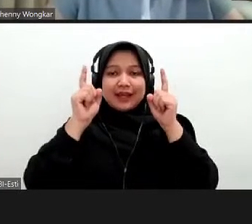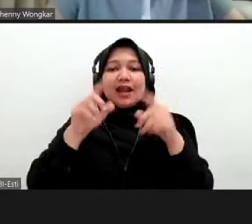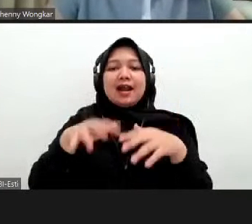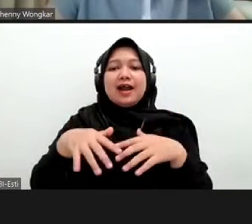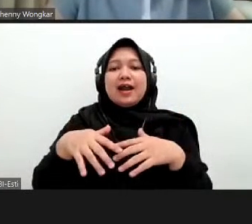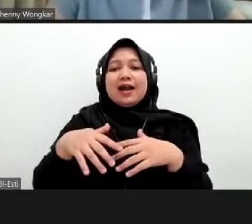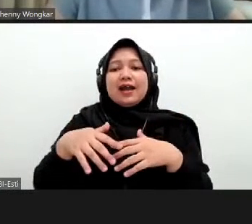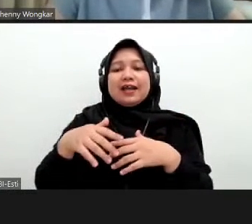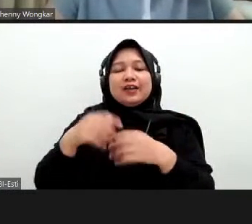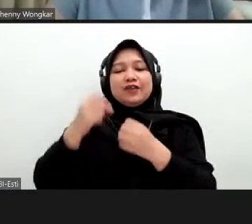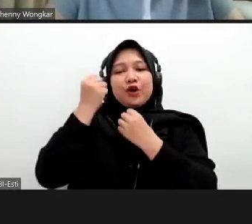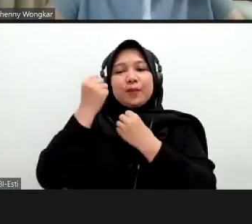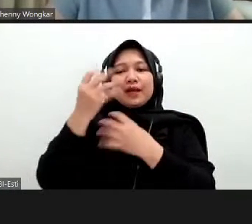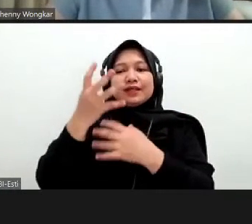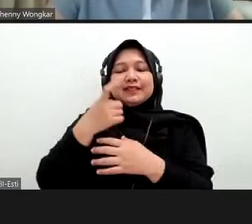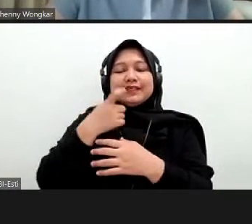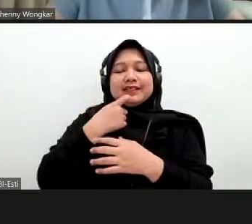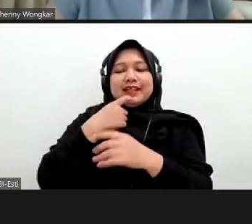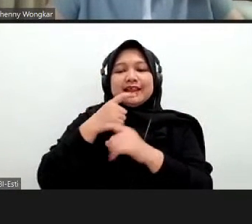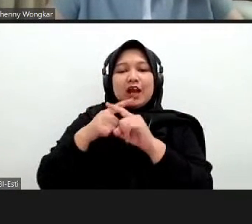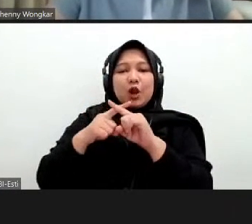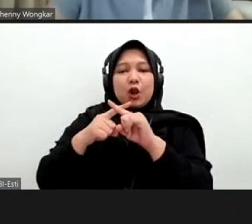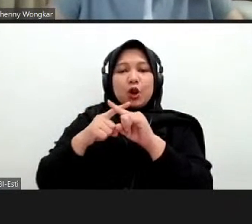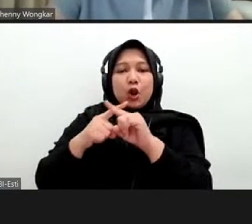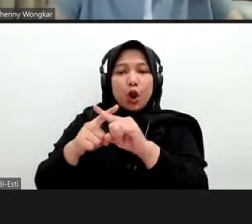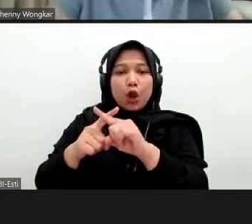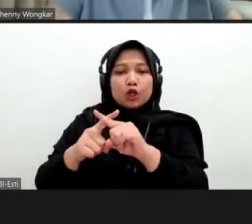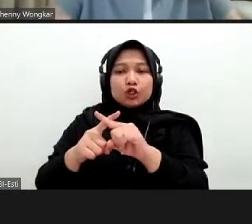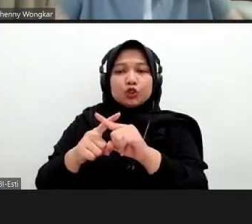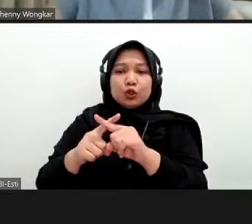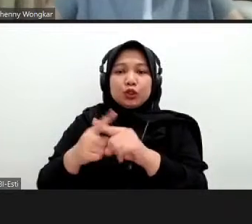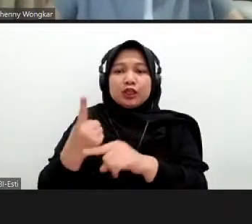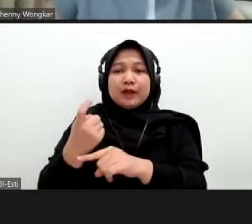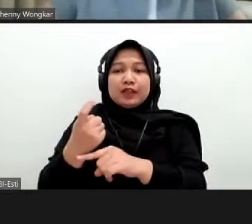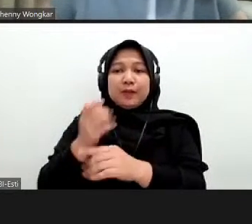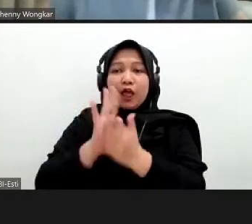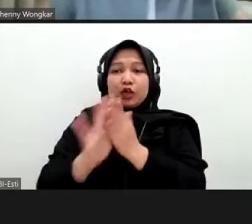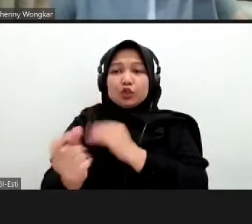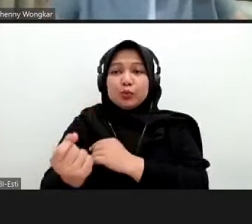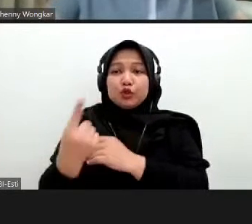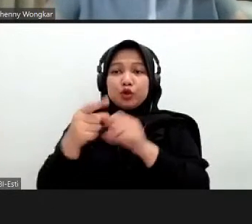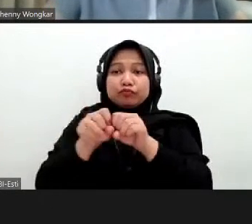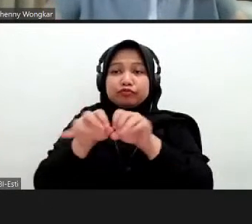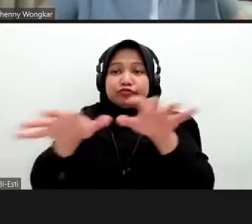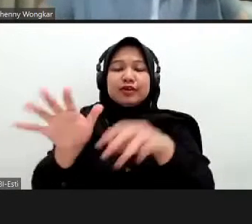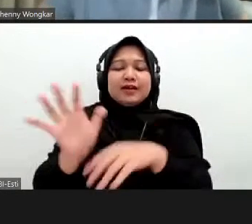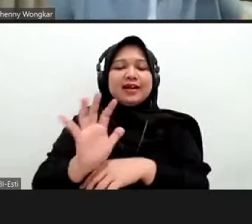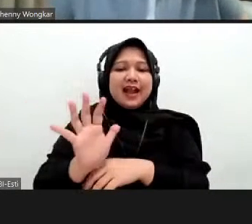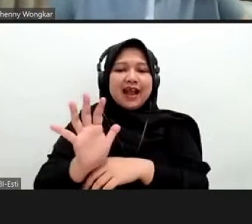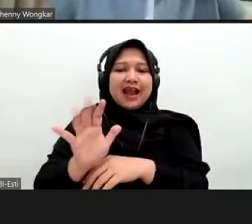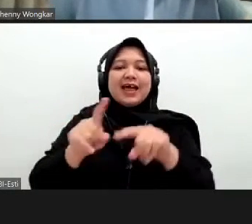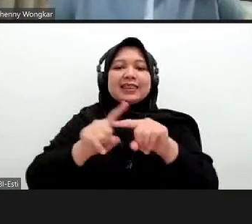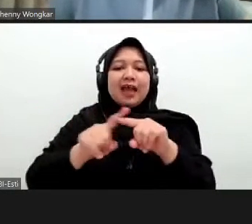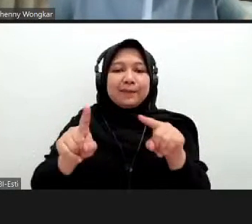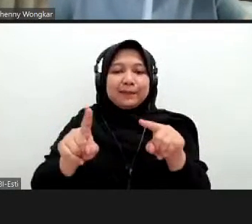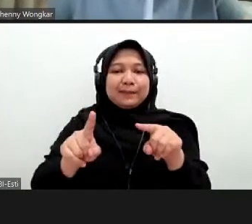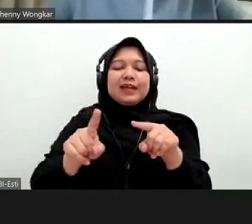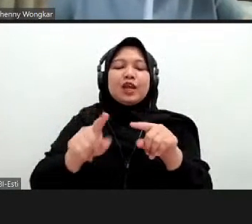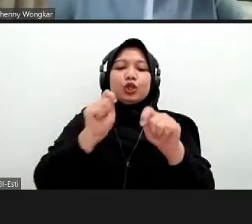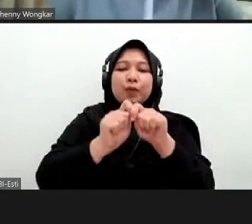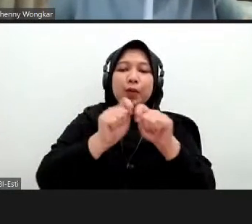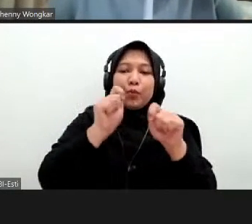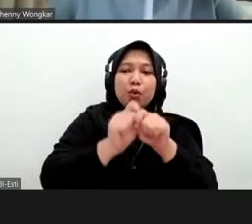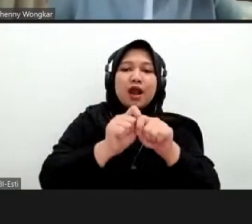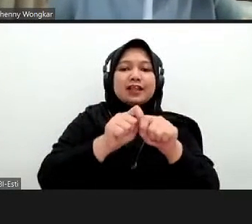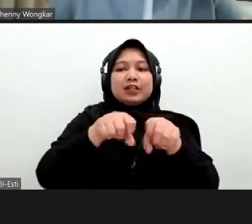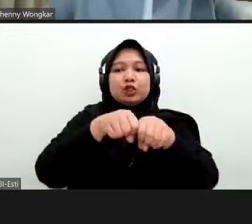information or the hoax itself, it's just not suddenly coming to the society. Actually, they have the structure in making